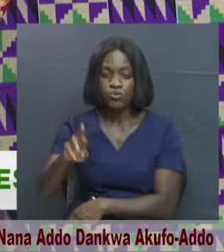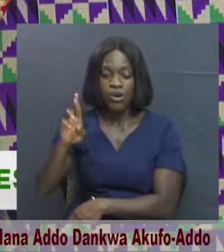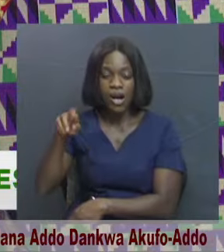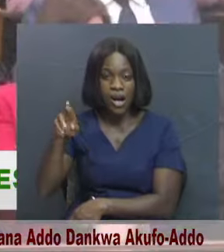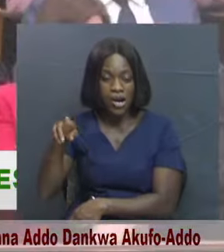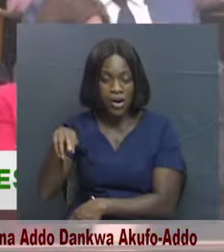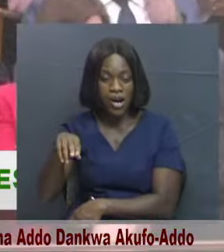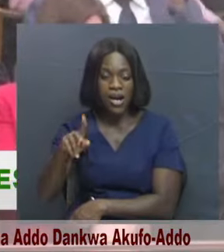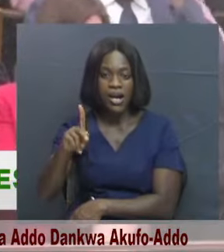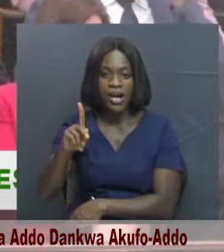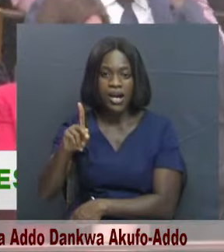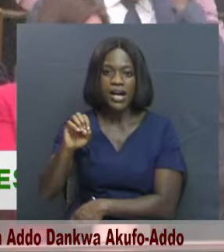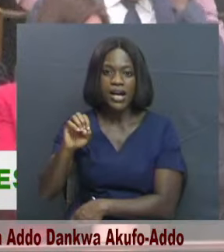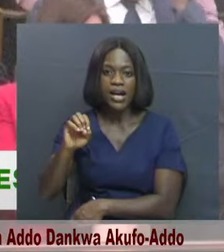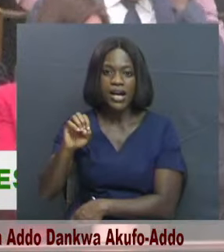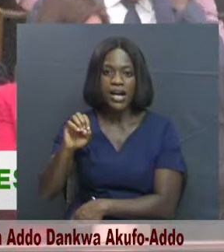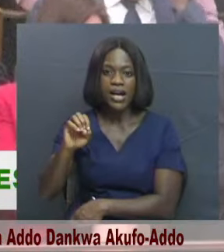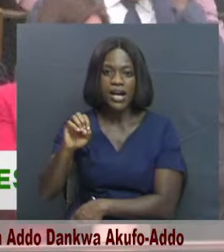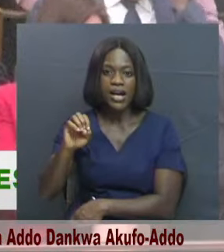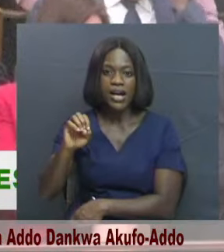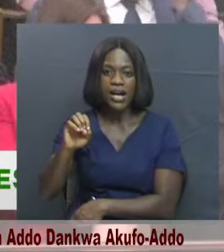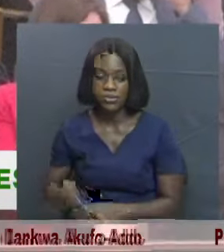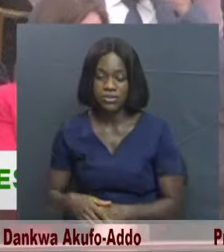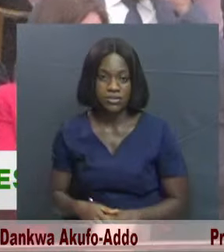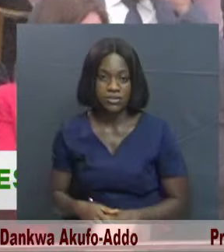and Kita in the VTA